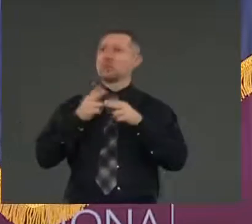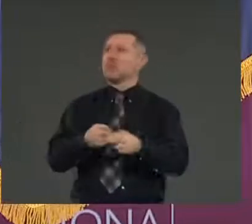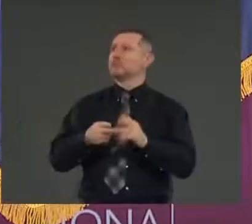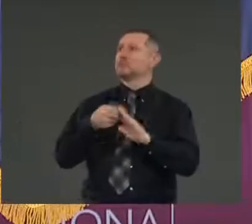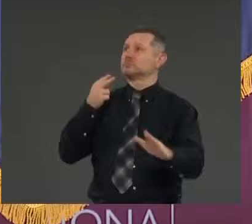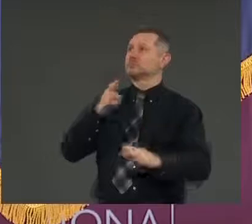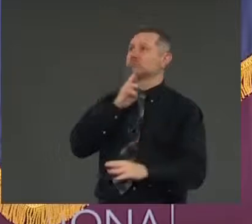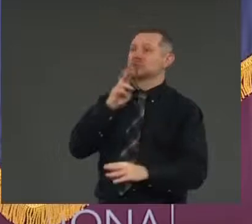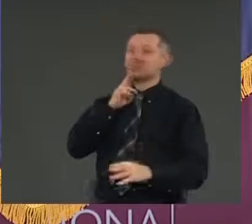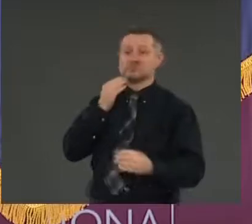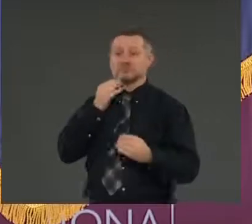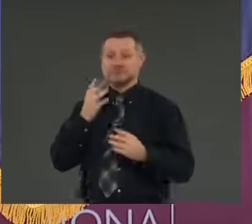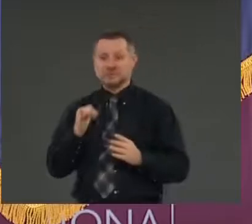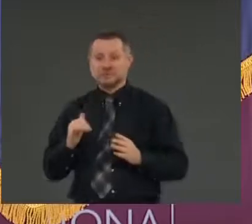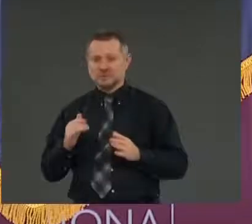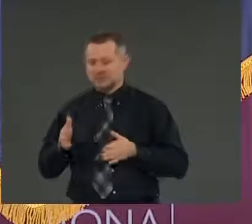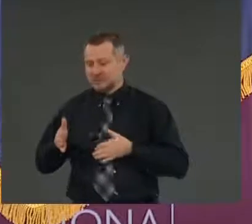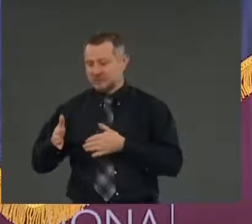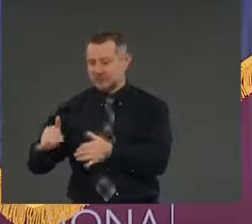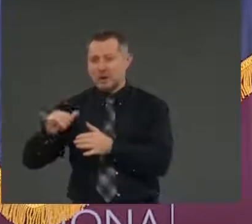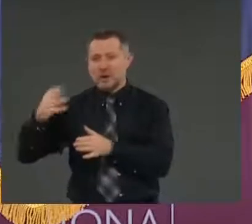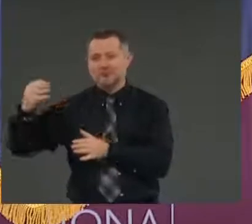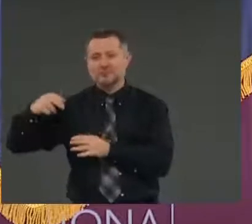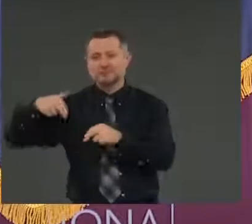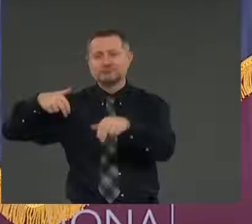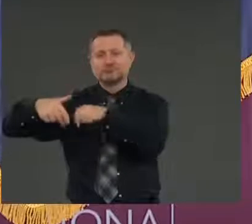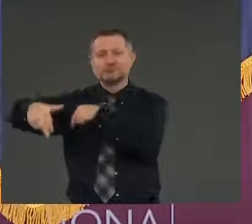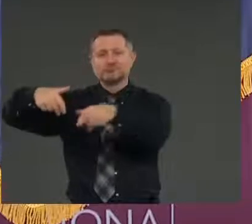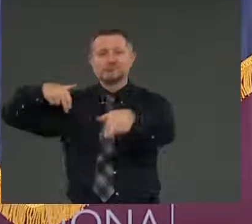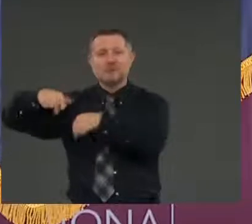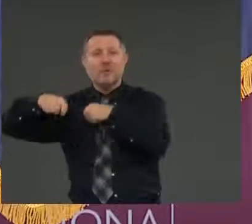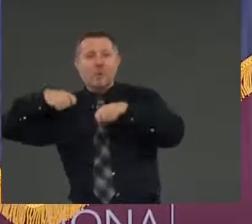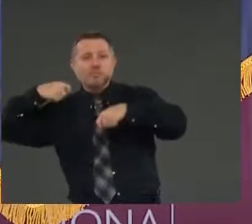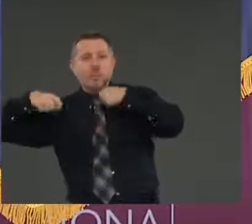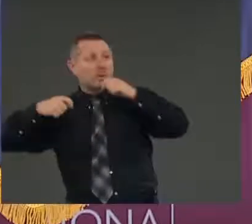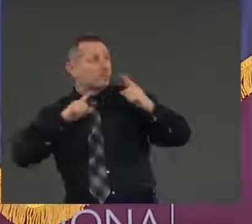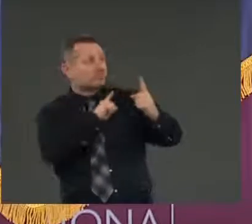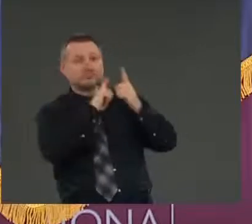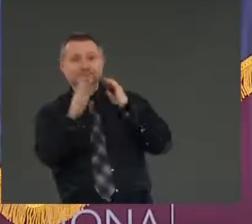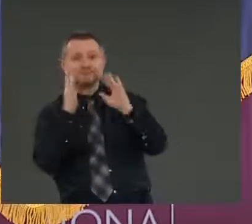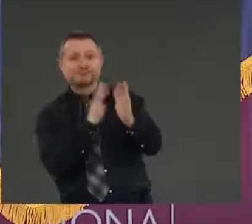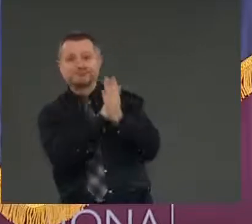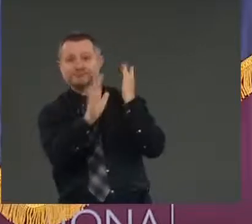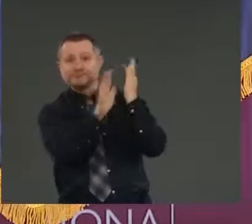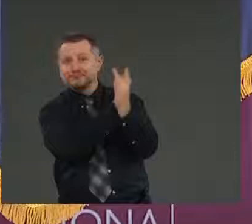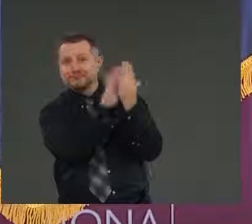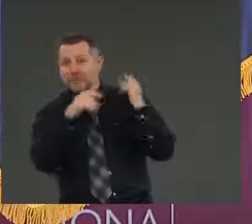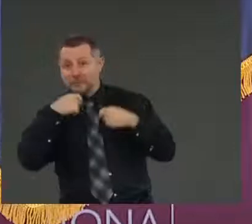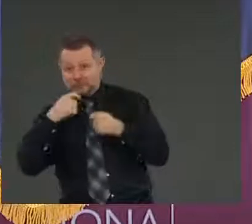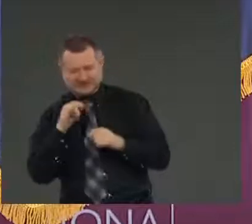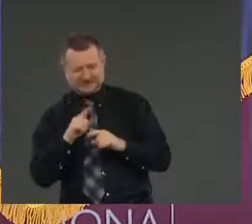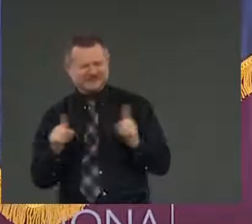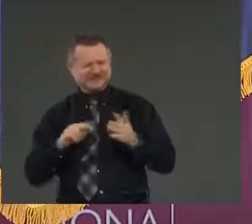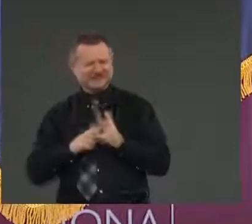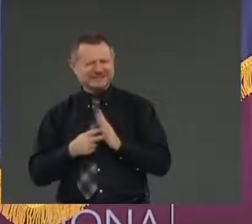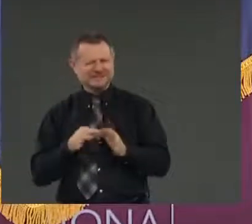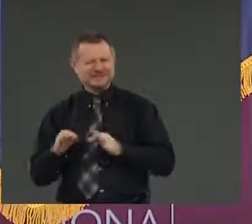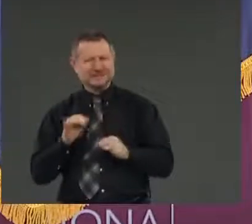of the sidewalk? What is the volume on the sidewalk? Are they socially distancing from the table on the sidewalk? But we have to look